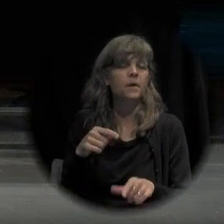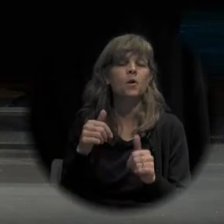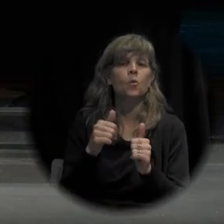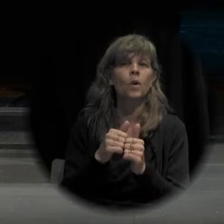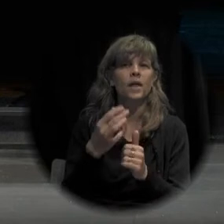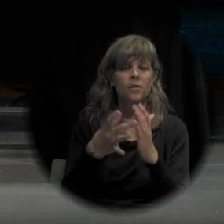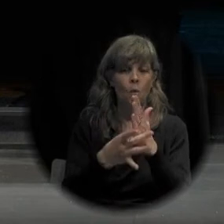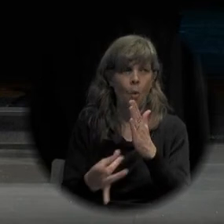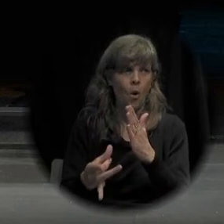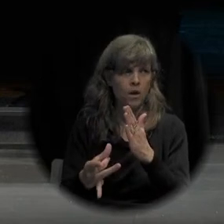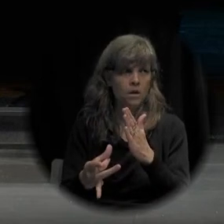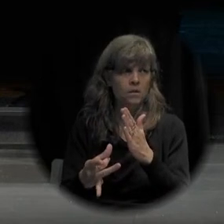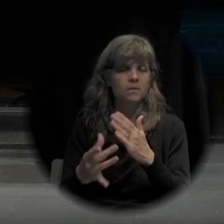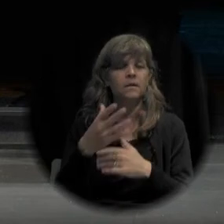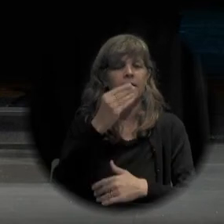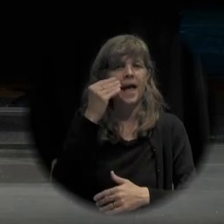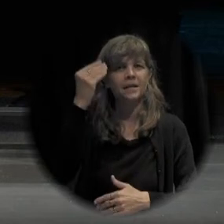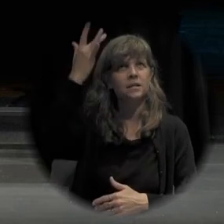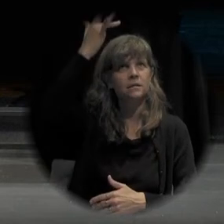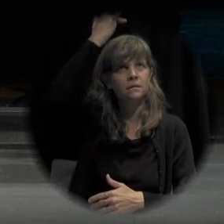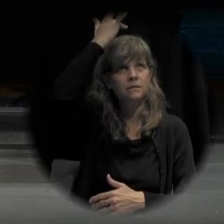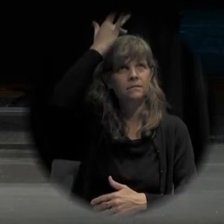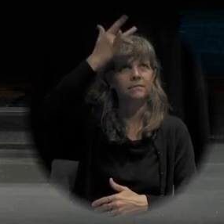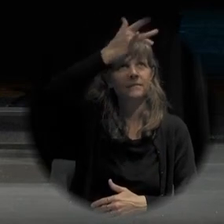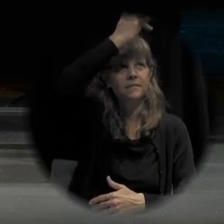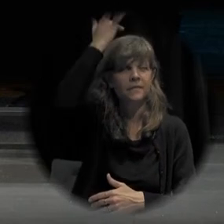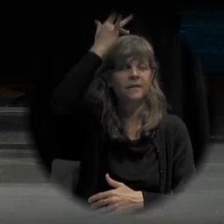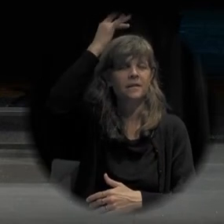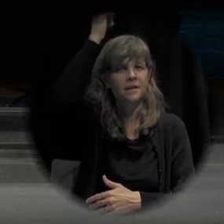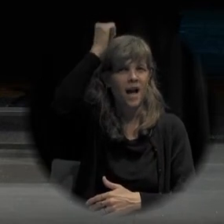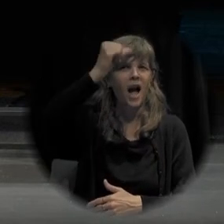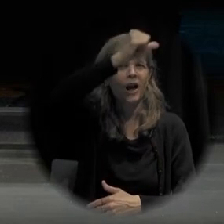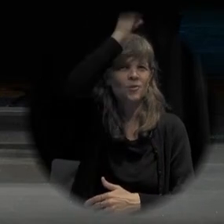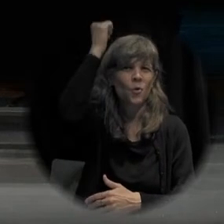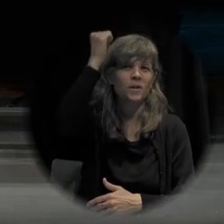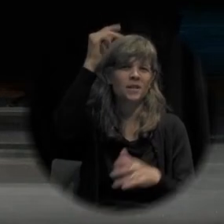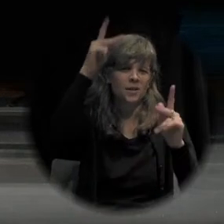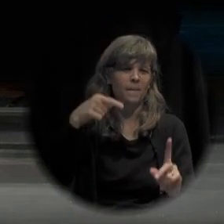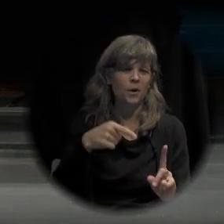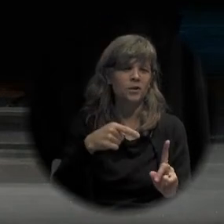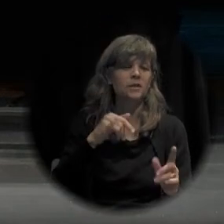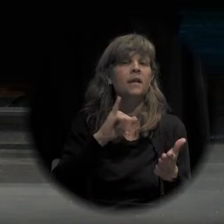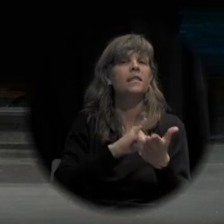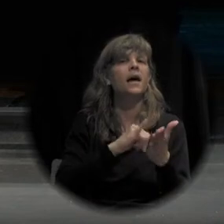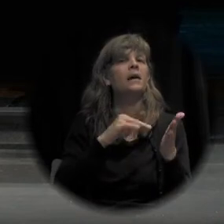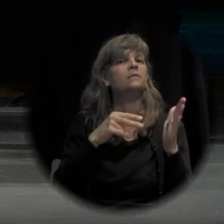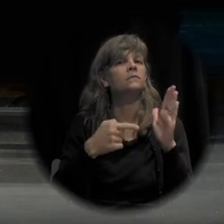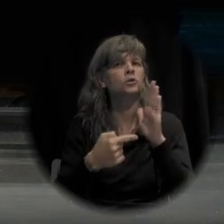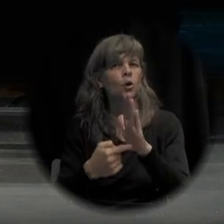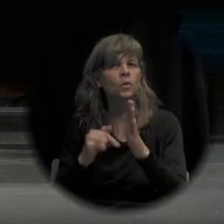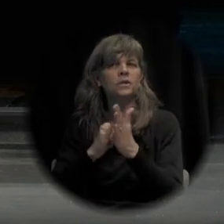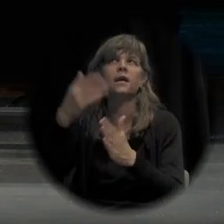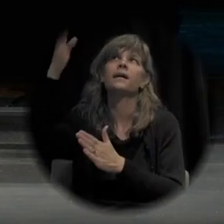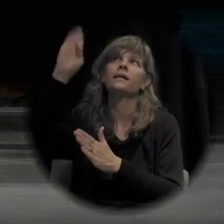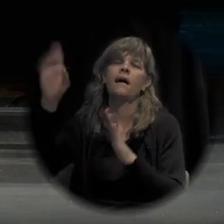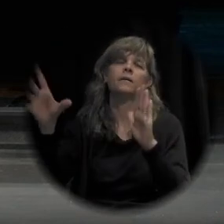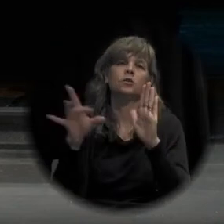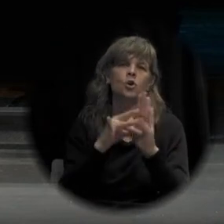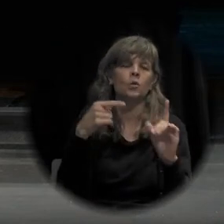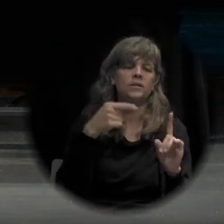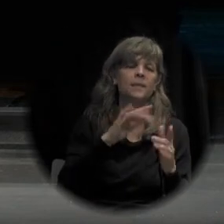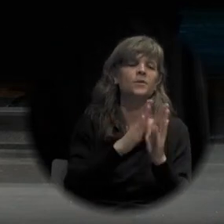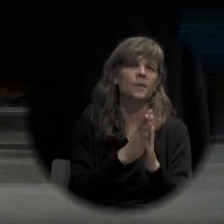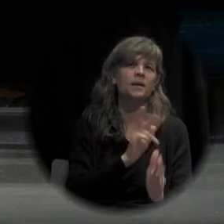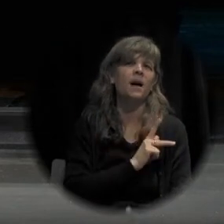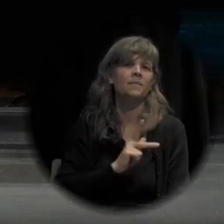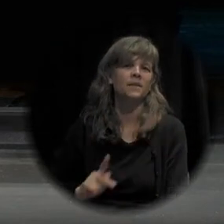does, that is God's appointment, and God is the one who can change it, no one else. And what David